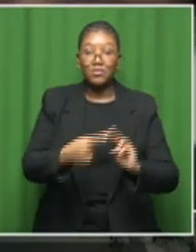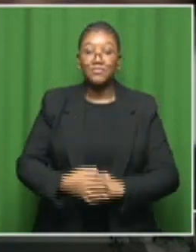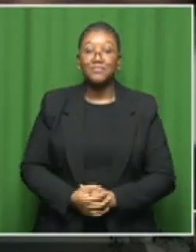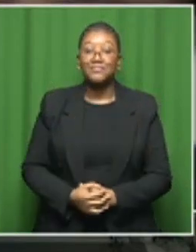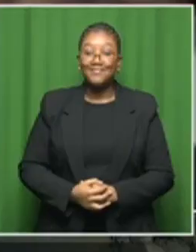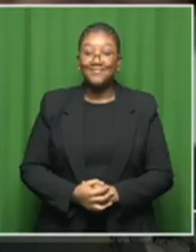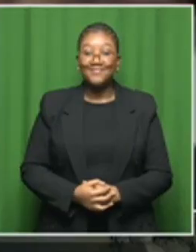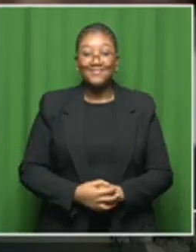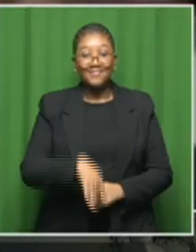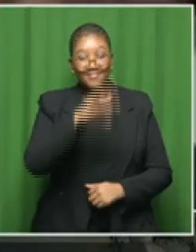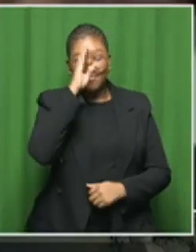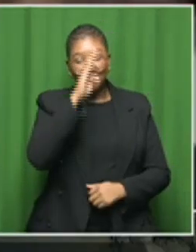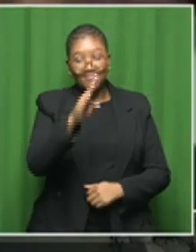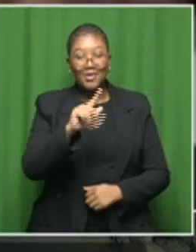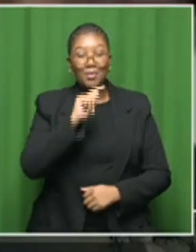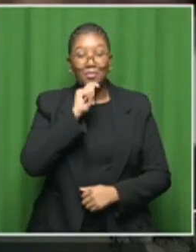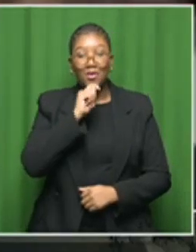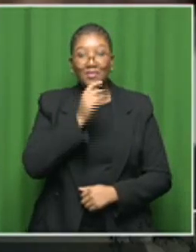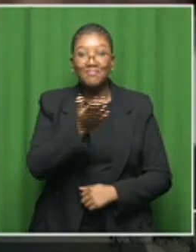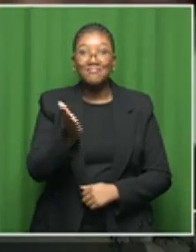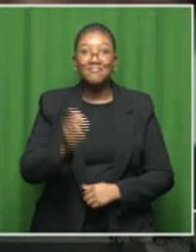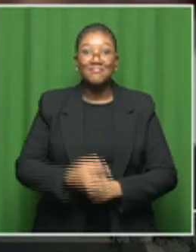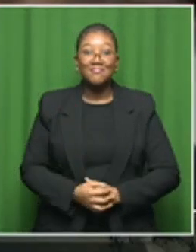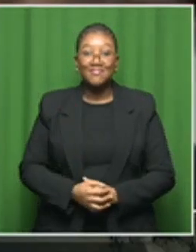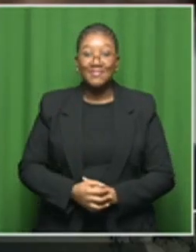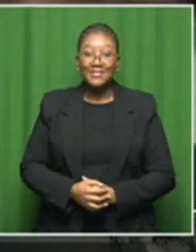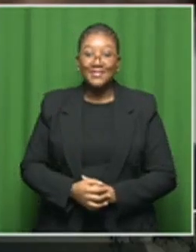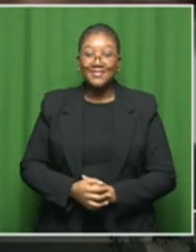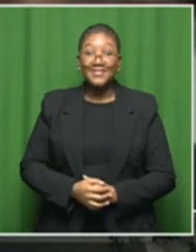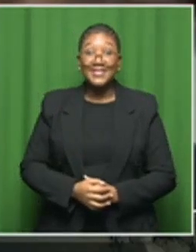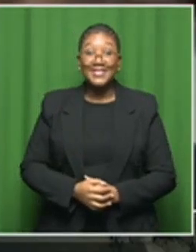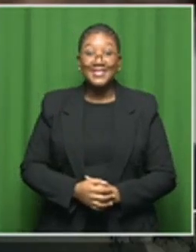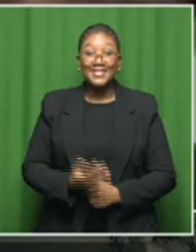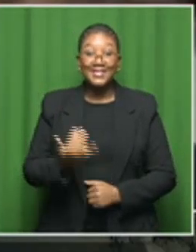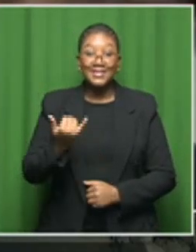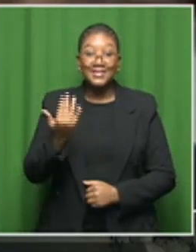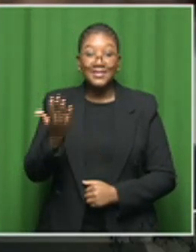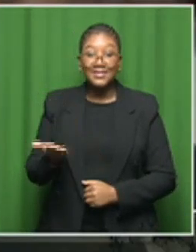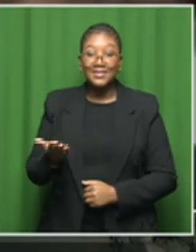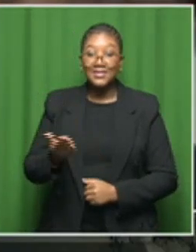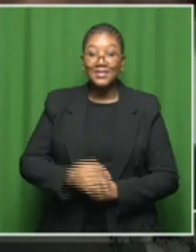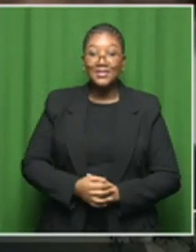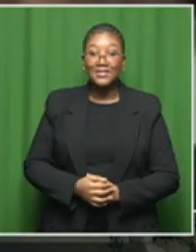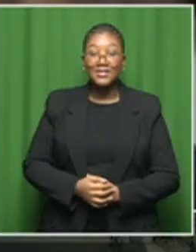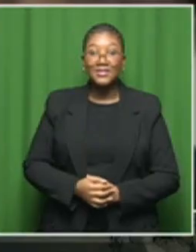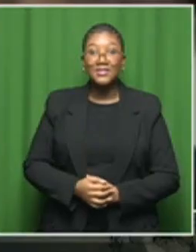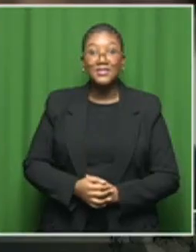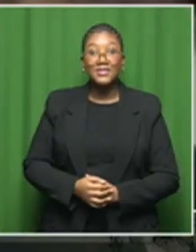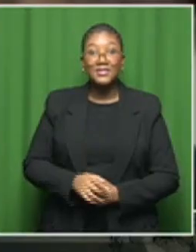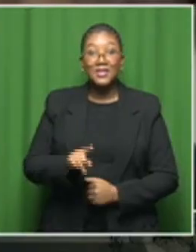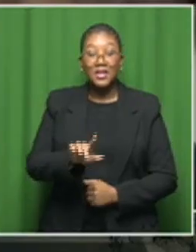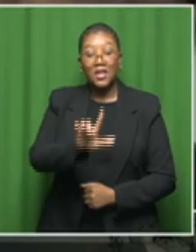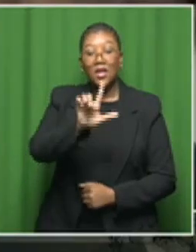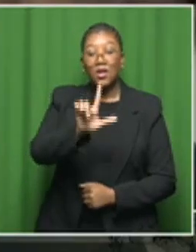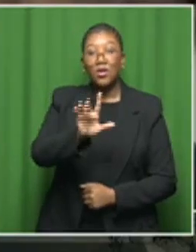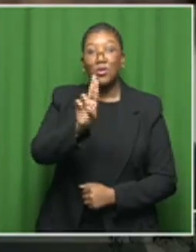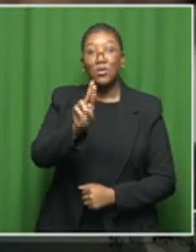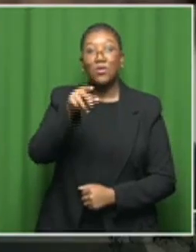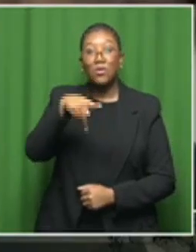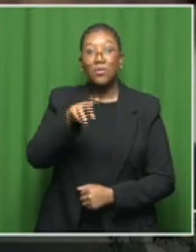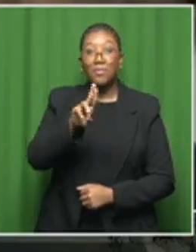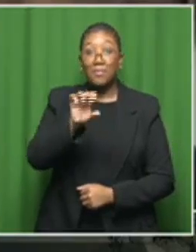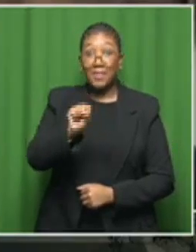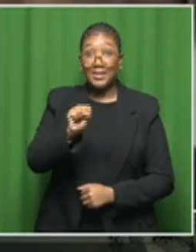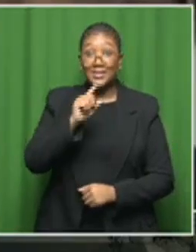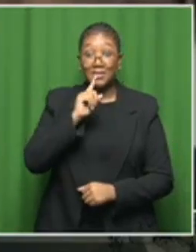Good morning, Leanne. Thank you. Thanks to both of you. Una, let me begin with you. So we look at lupus, we say that it's not curable,